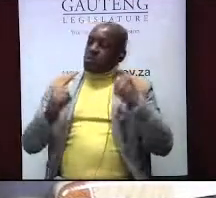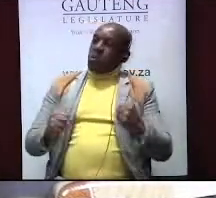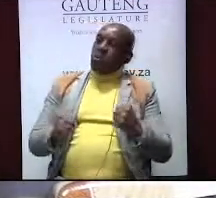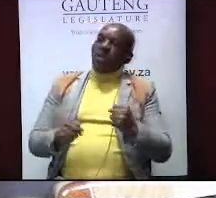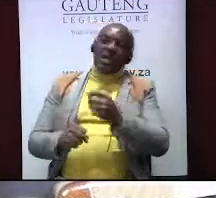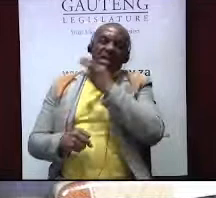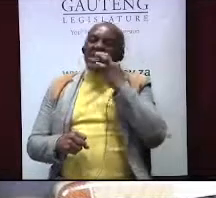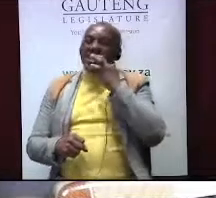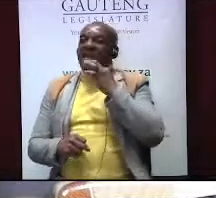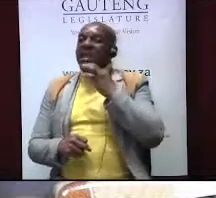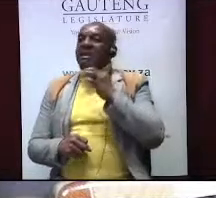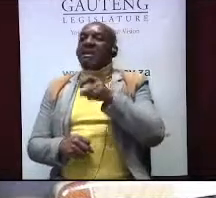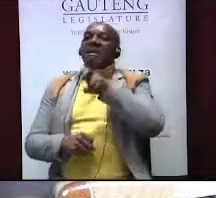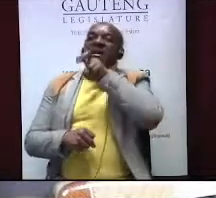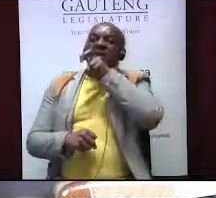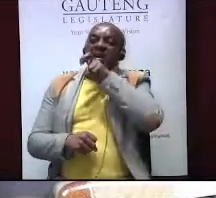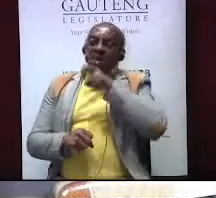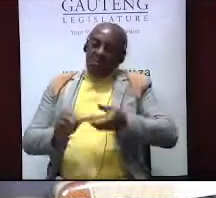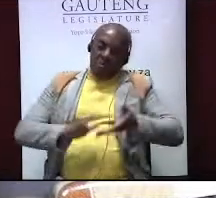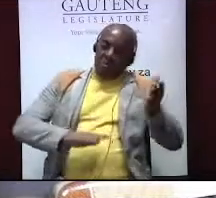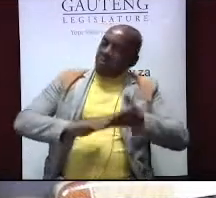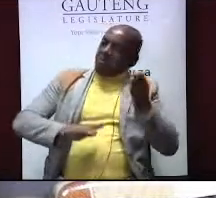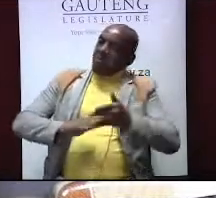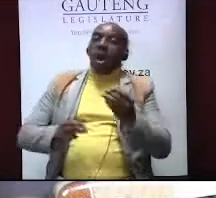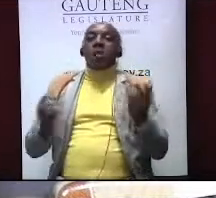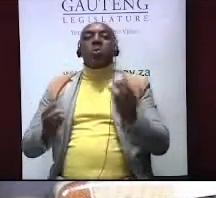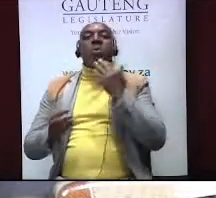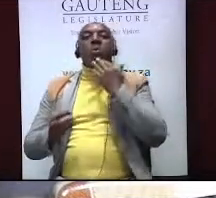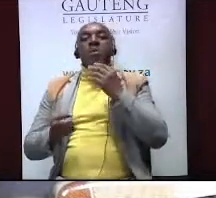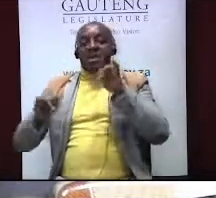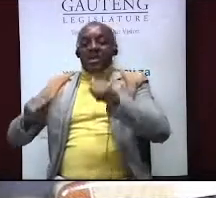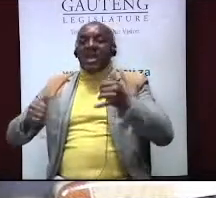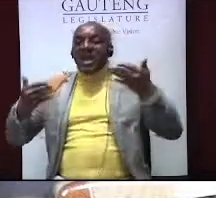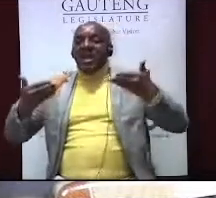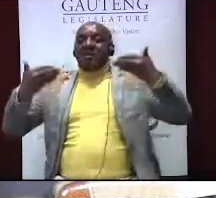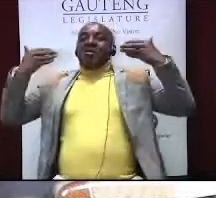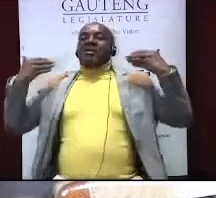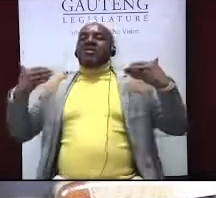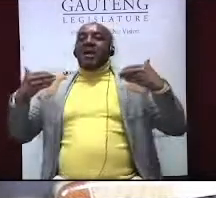foreign kings, they ran away, and the women who stayed behind, they divided